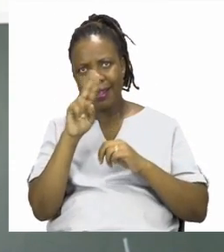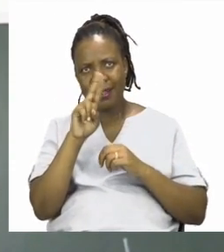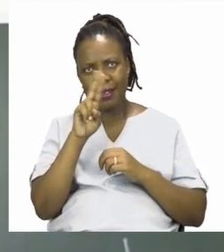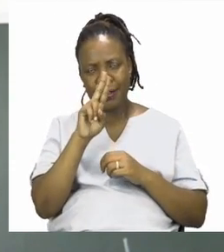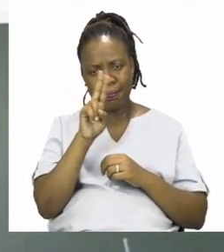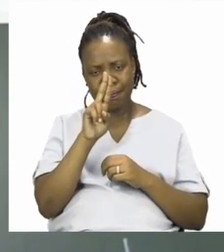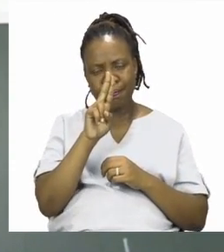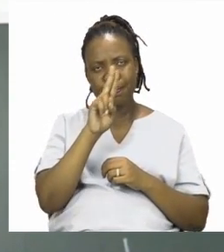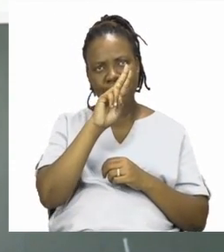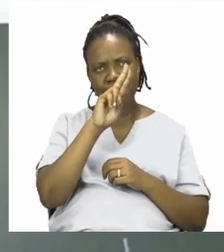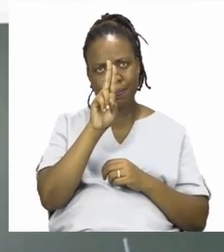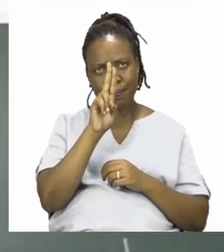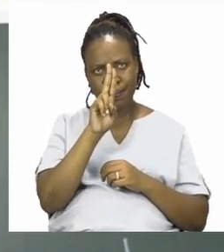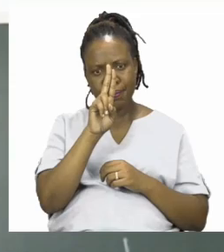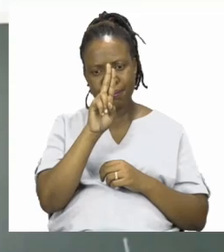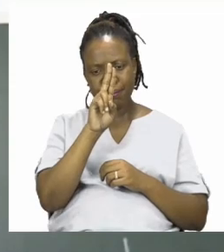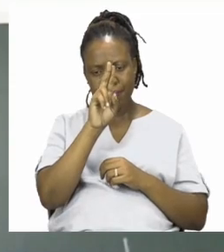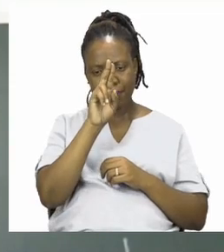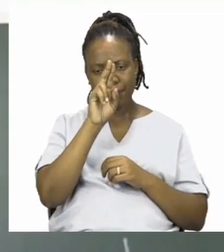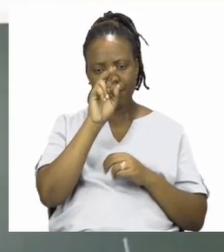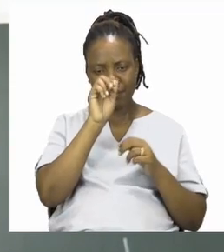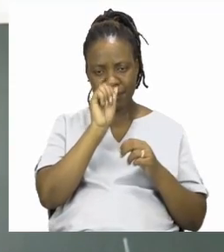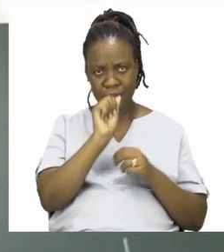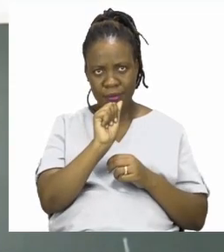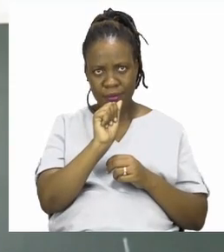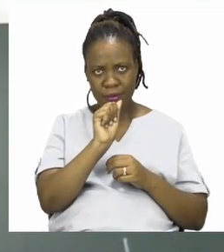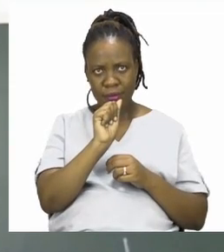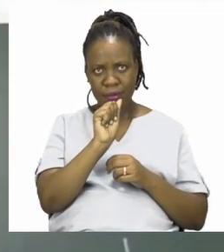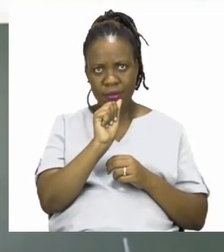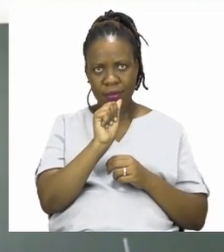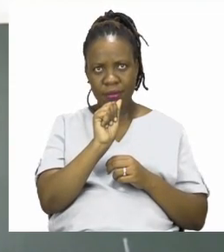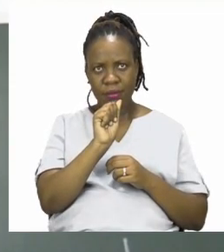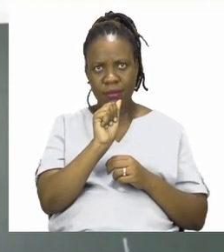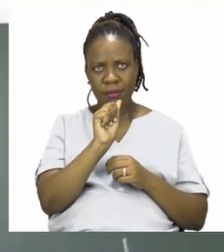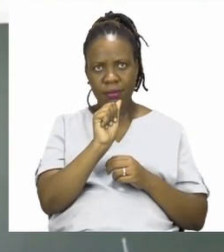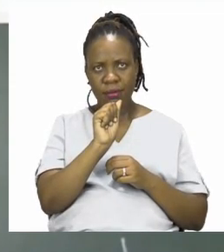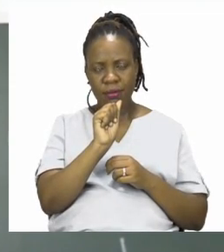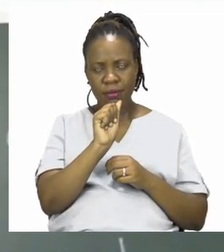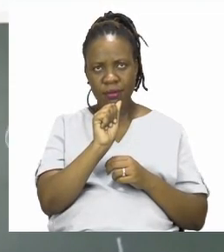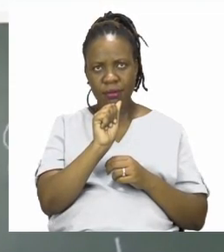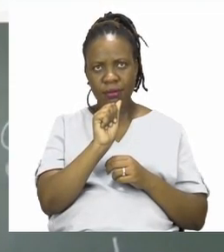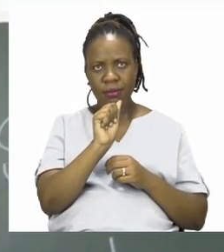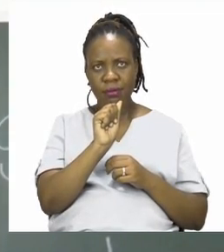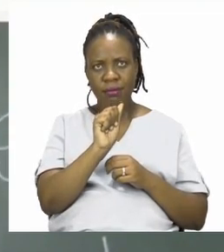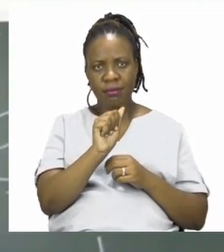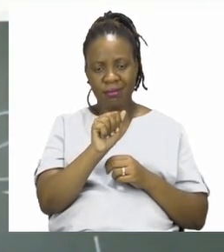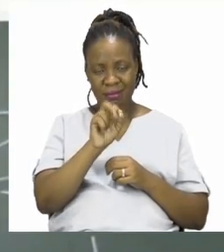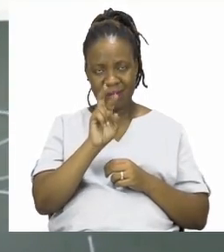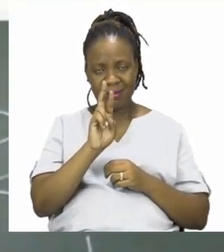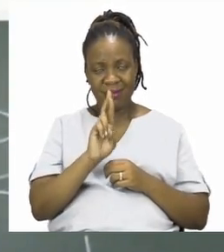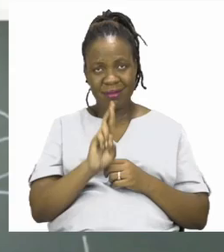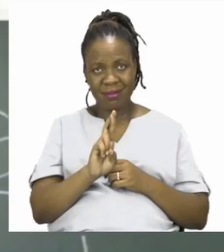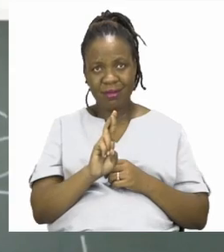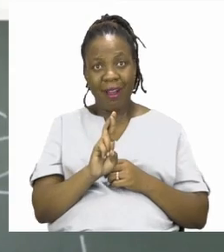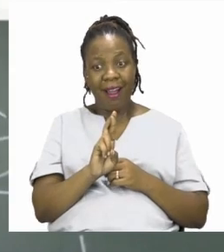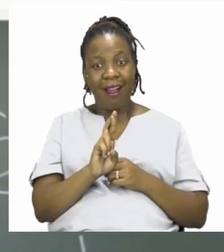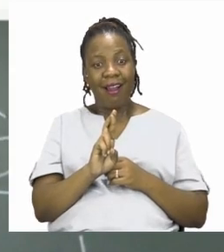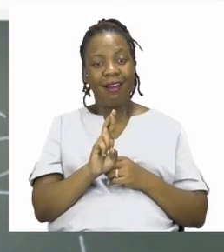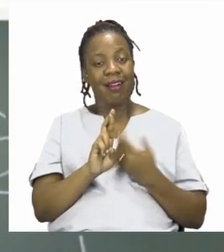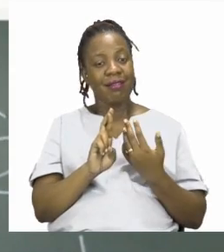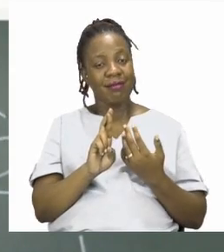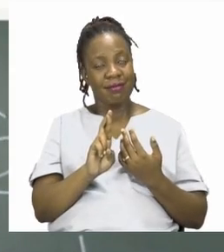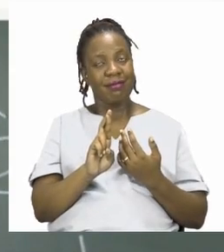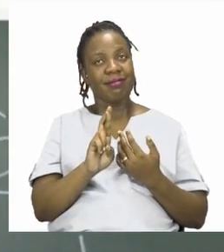A's. The next one you see right below the H, we have another A. And over there we have